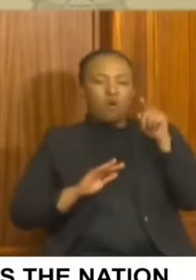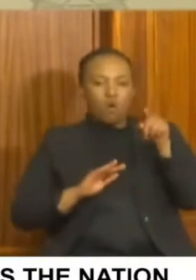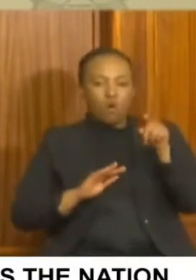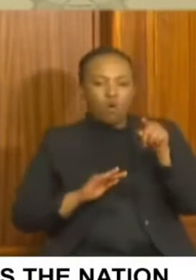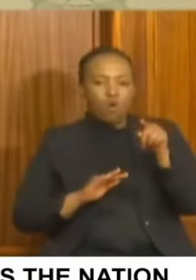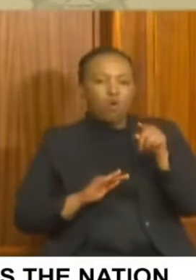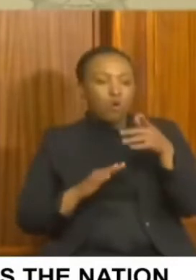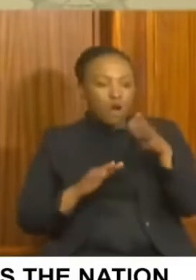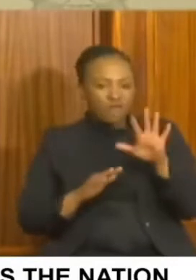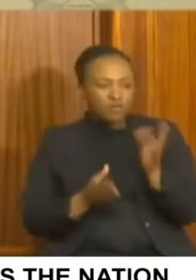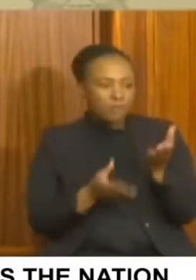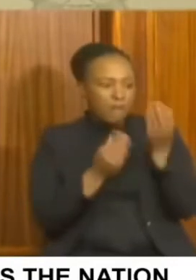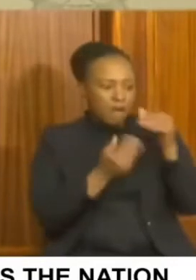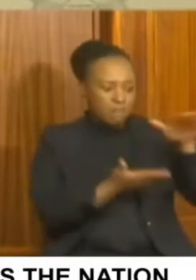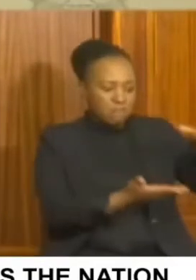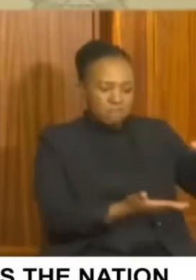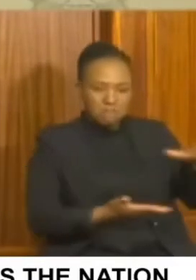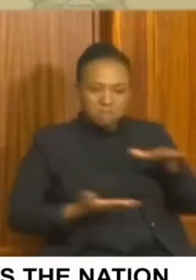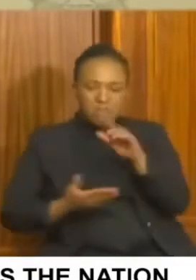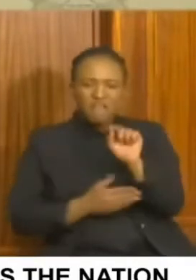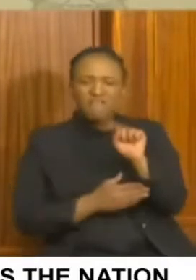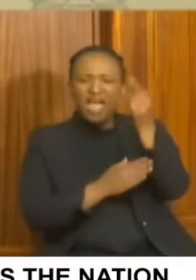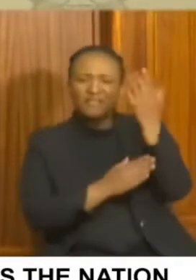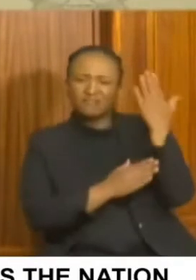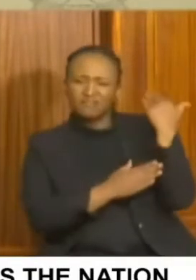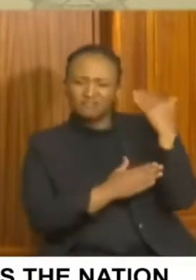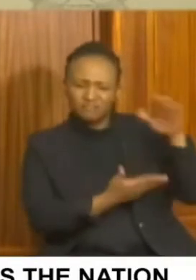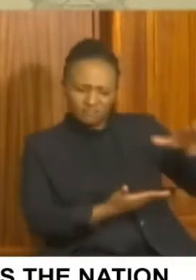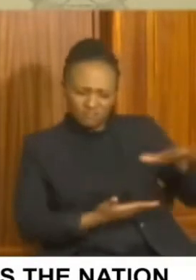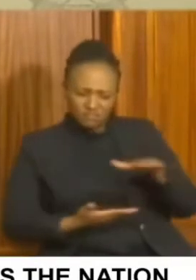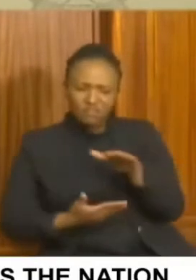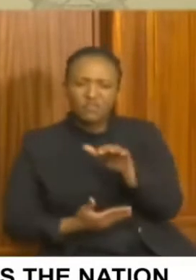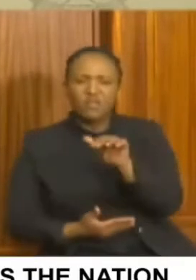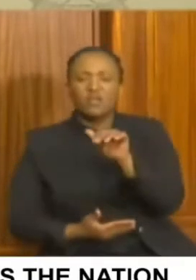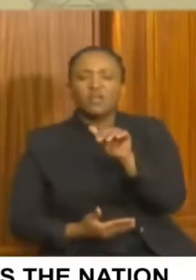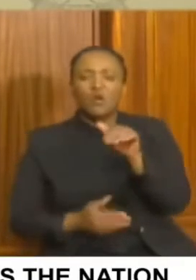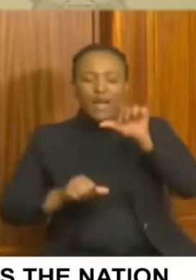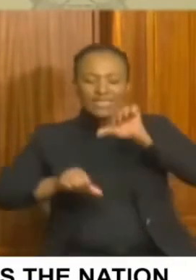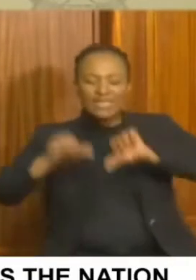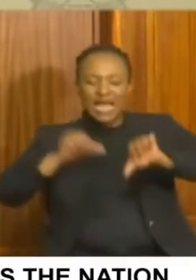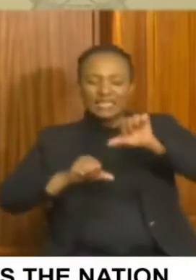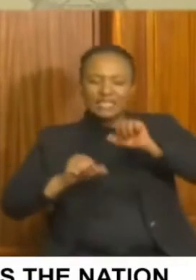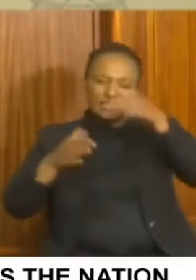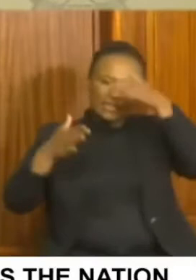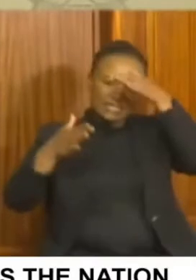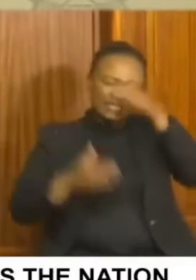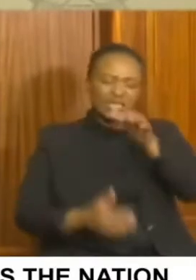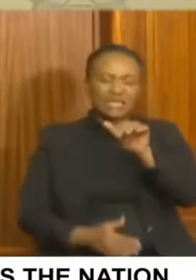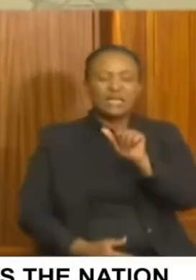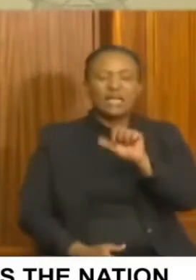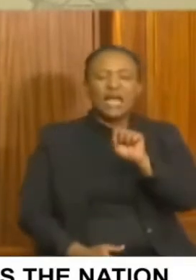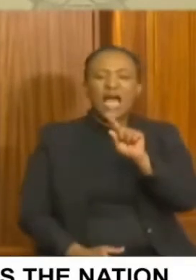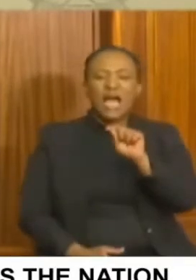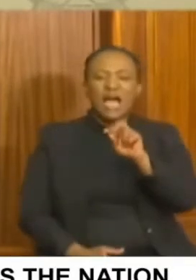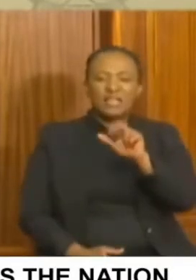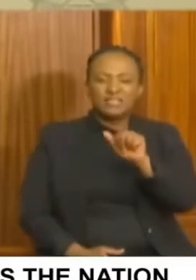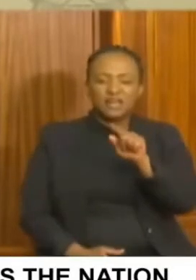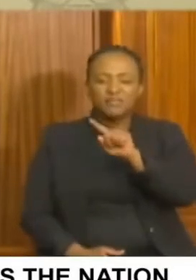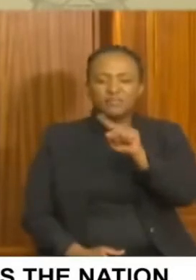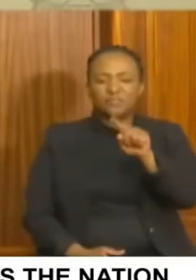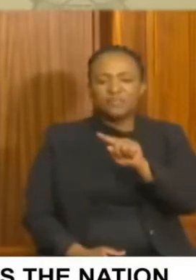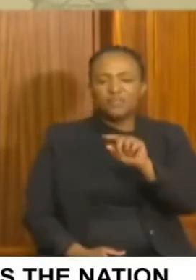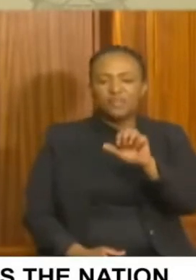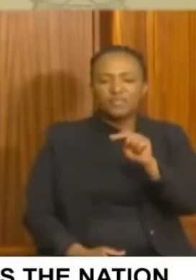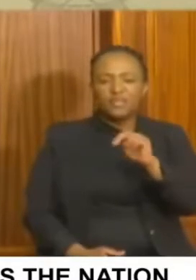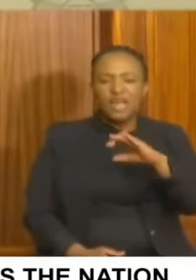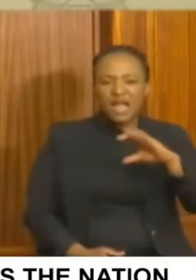that after the arrival of our first batch of vaccines, our scientists discovered that the AstraZeneca vaccine that we